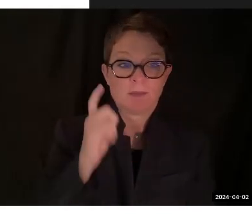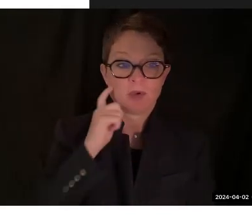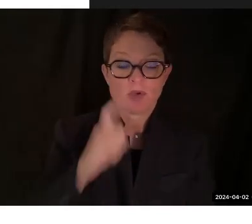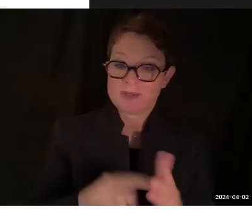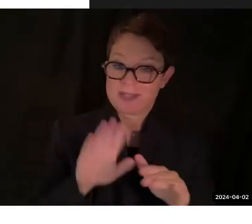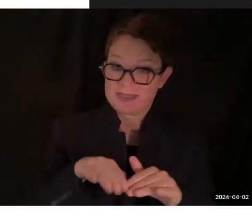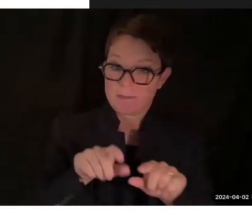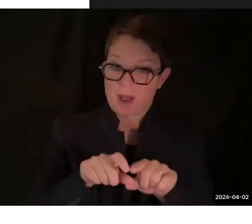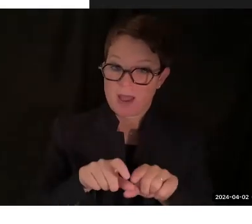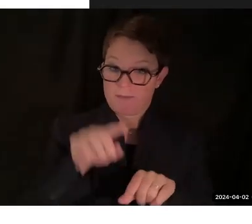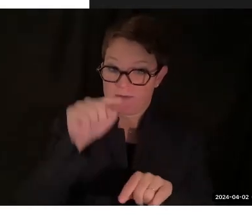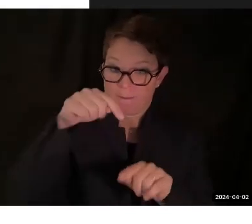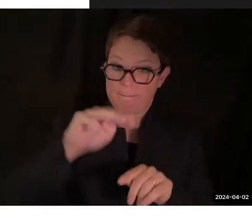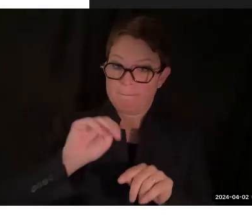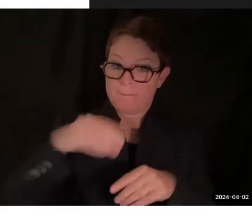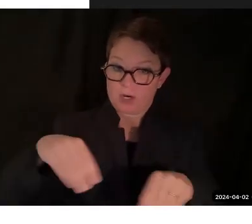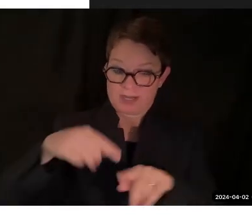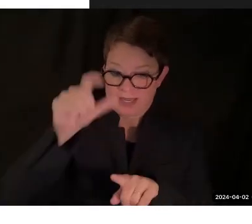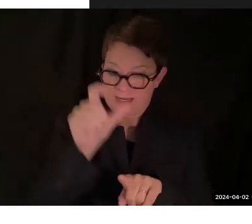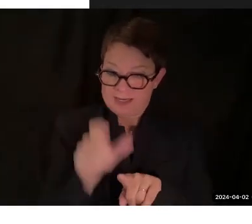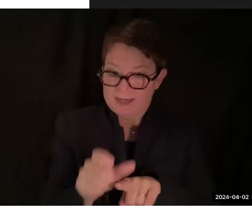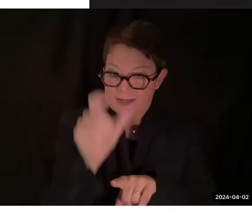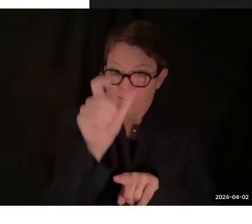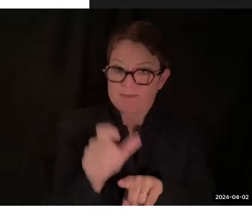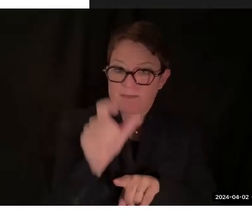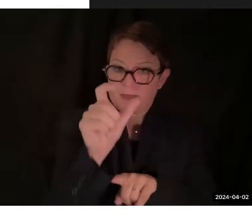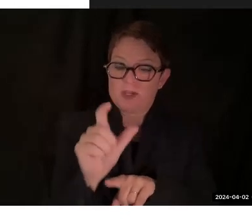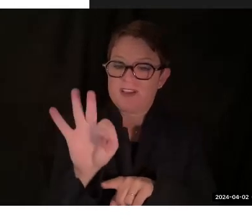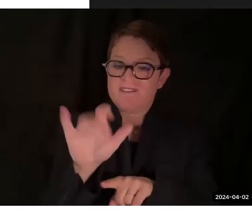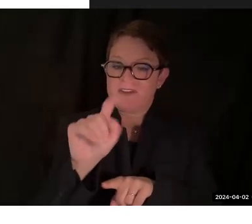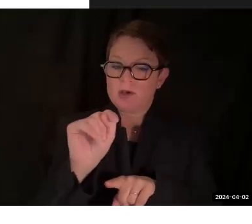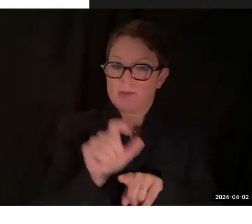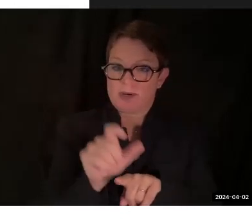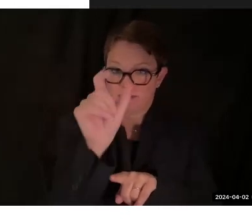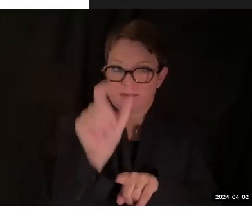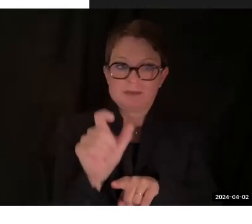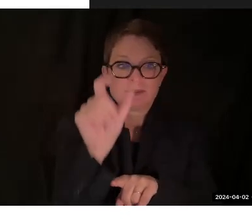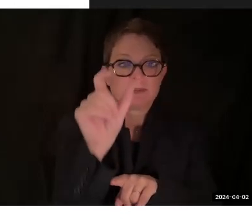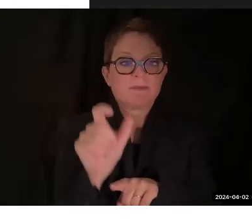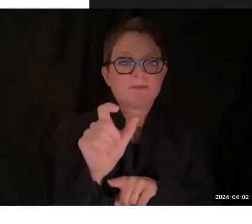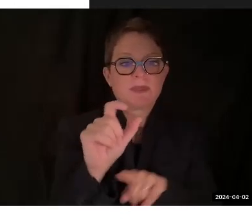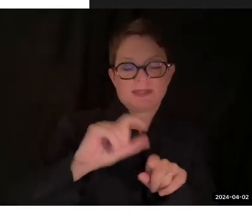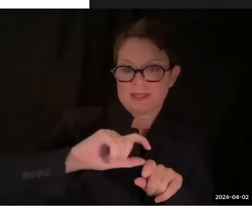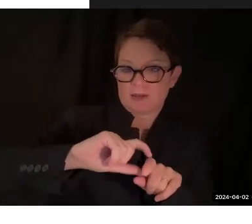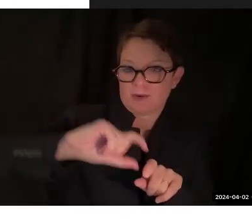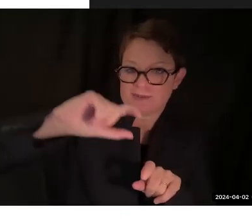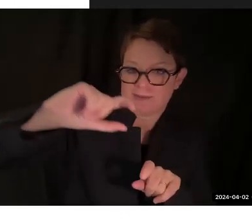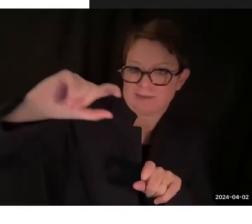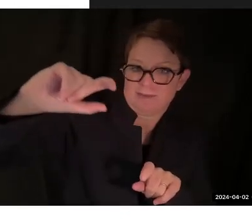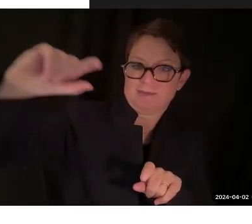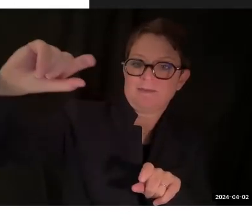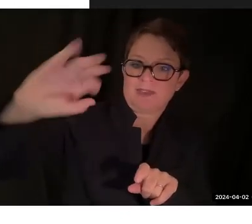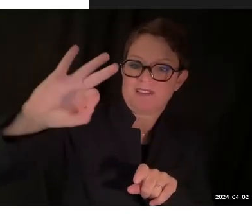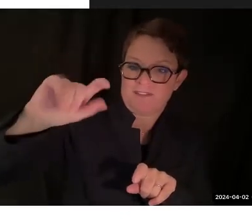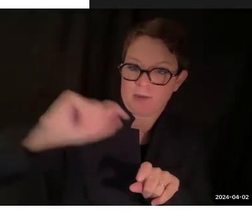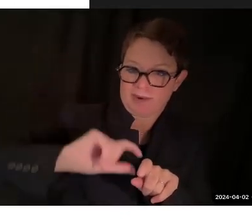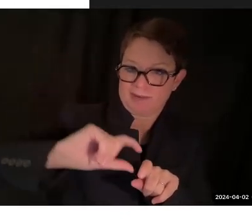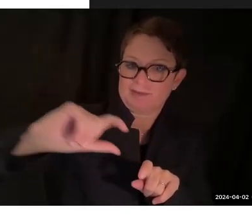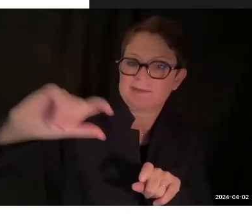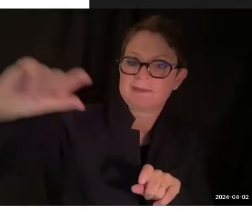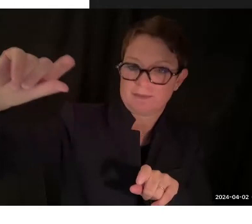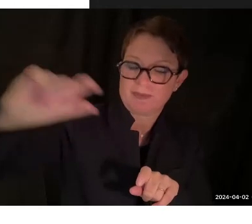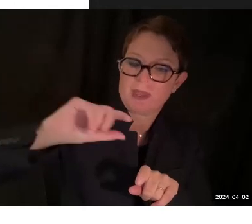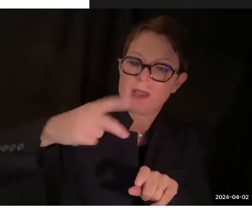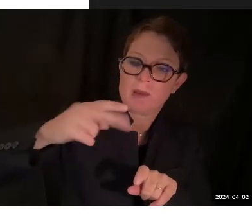that faces out towards Market Street with the Filbert Street connection that you see that's kind of middle of the page. And we feel that that